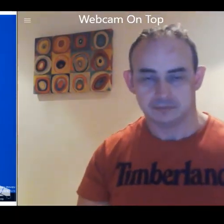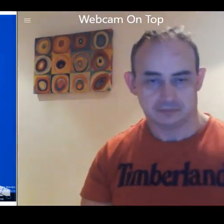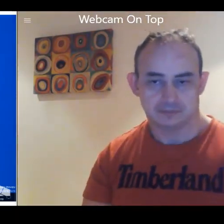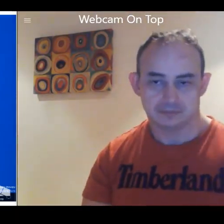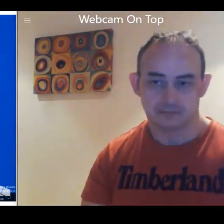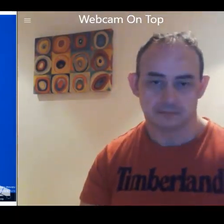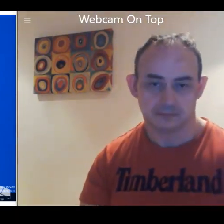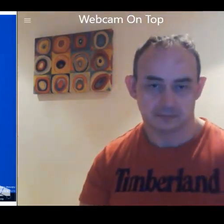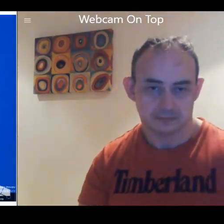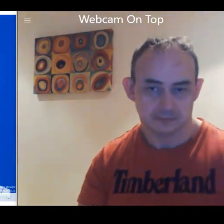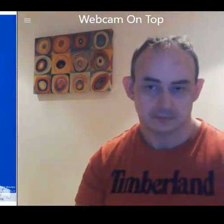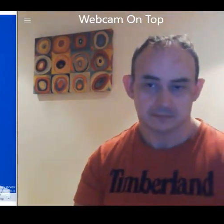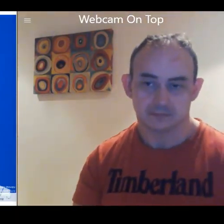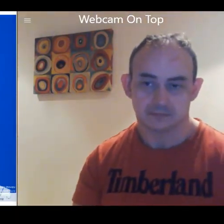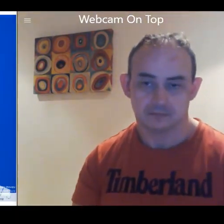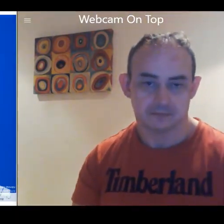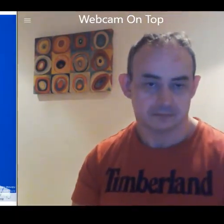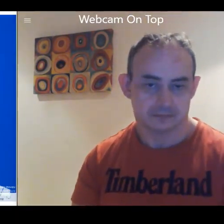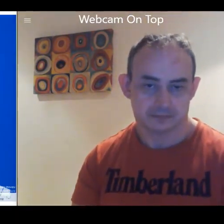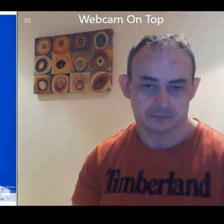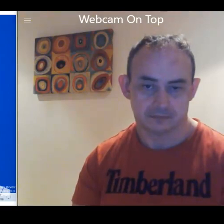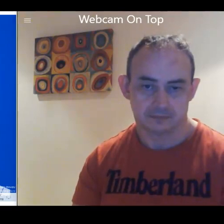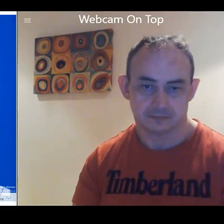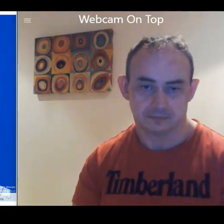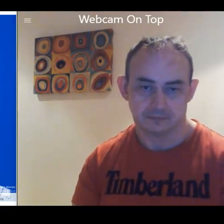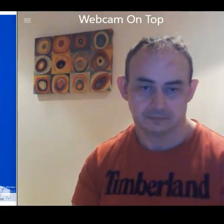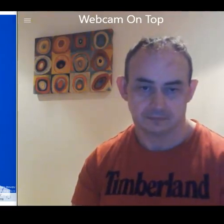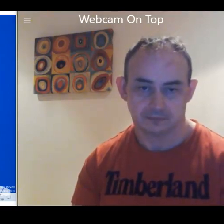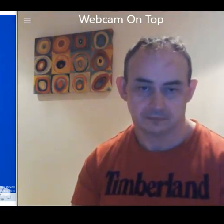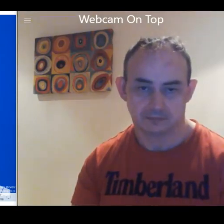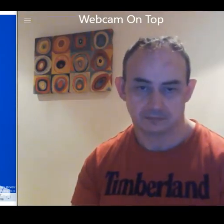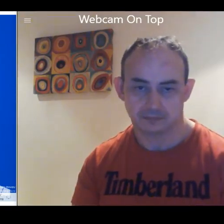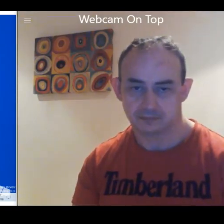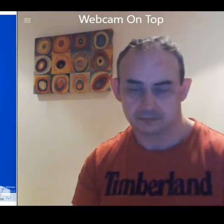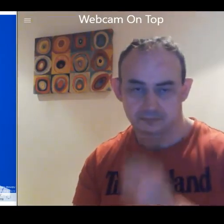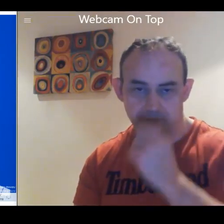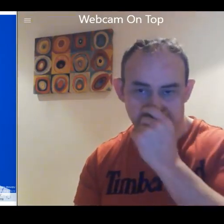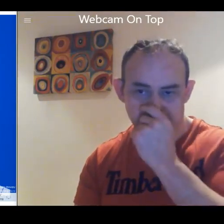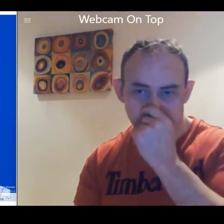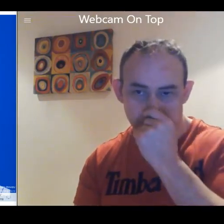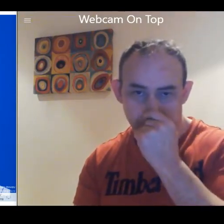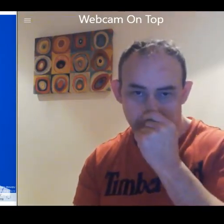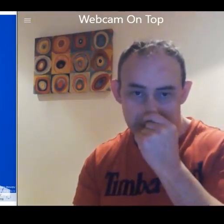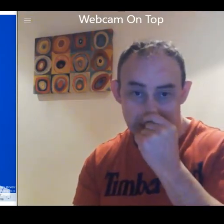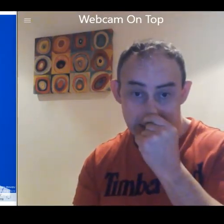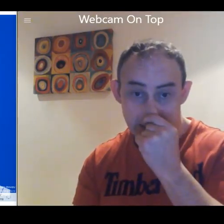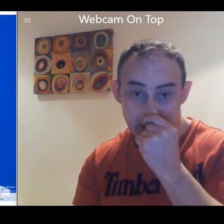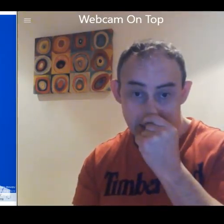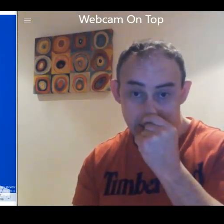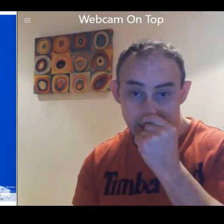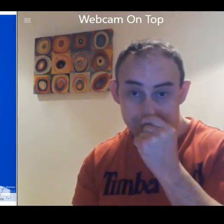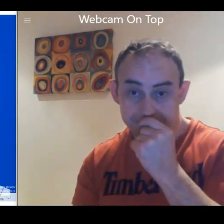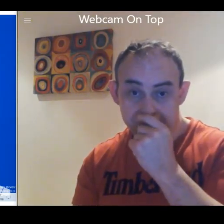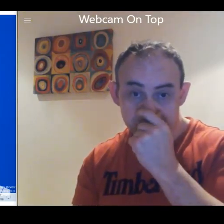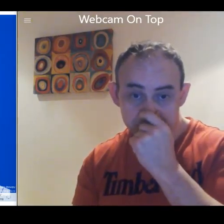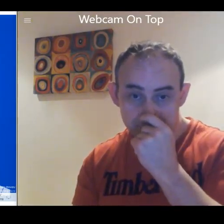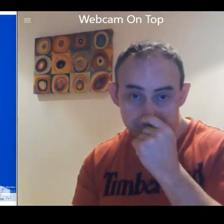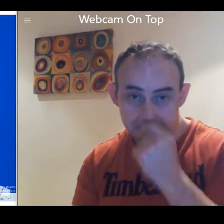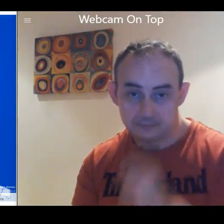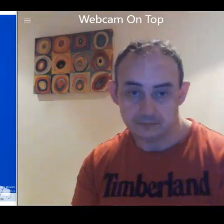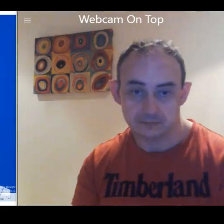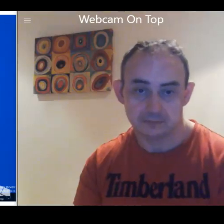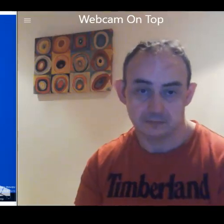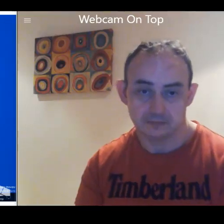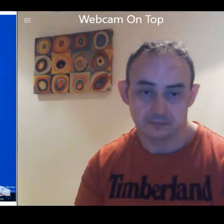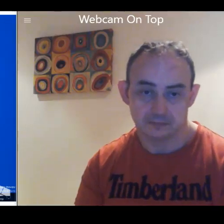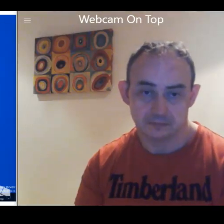dark apps with a light shell. Who would even use this way? I don't know. Hey, there's people have asked for it. There you go, that's what it looked like. I